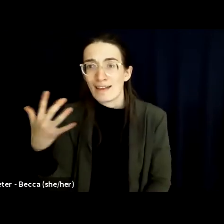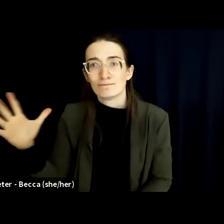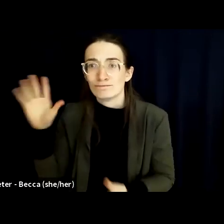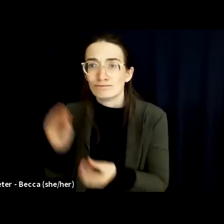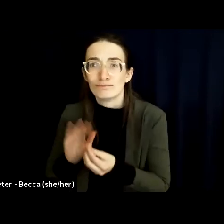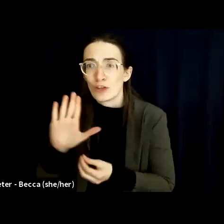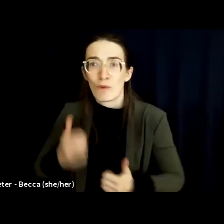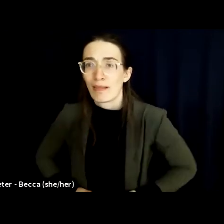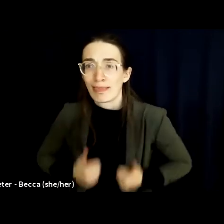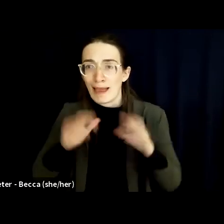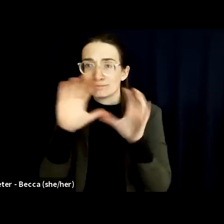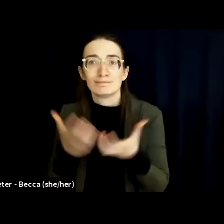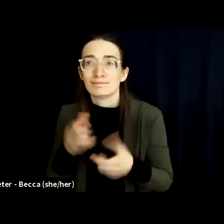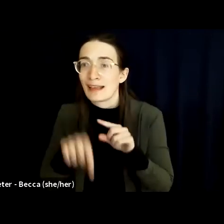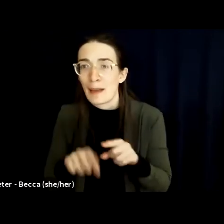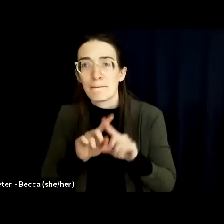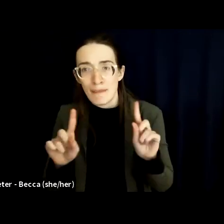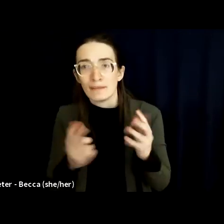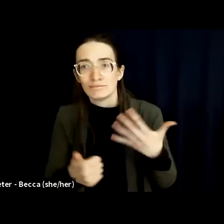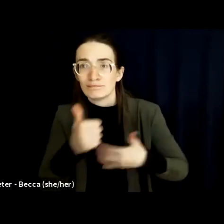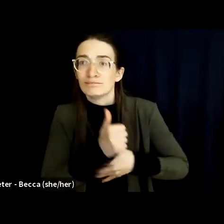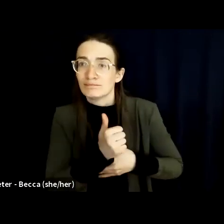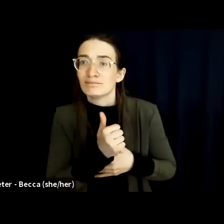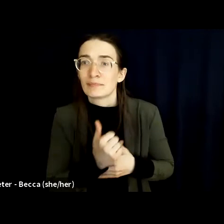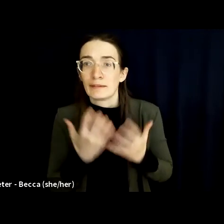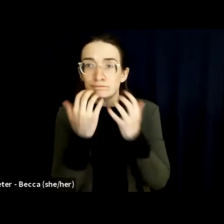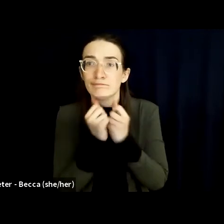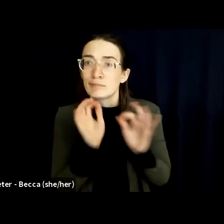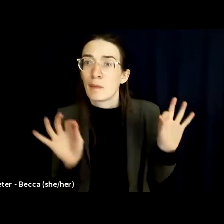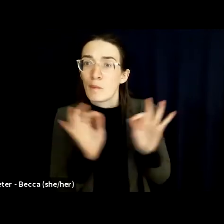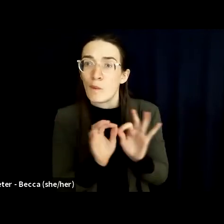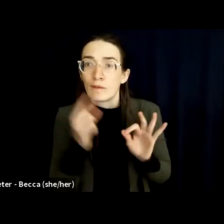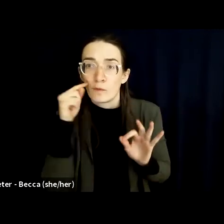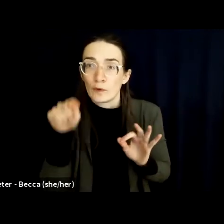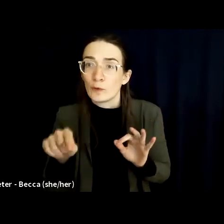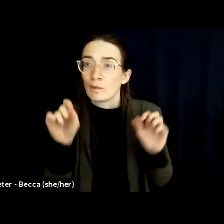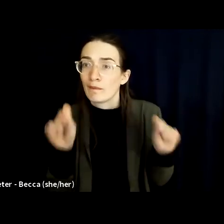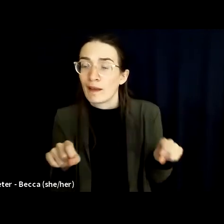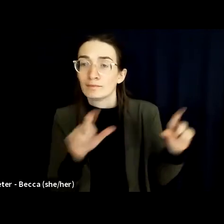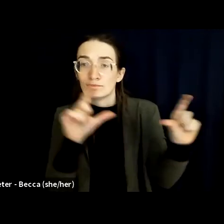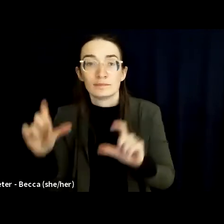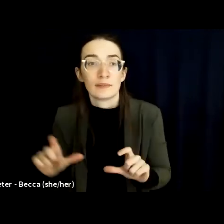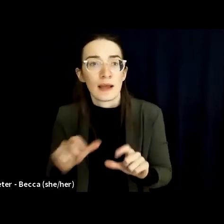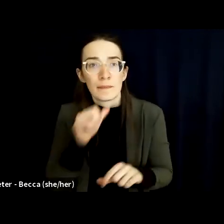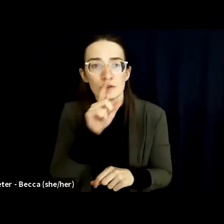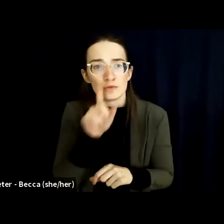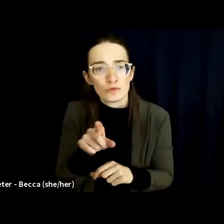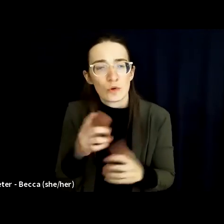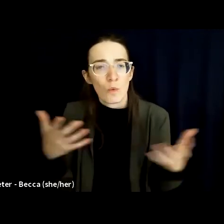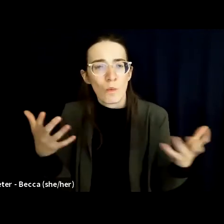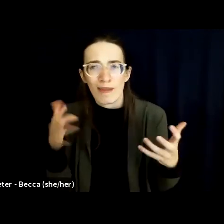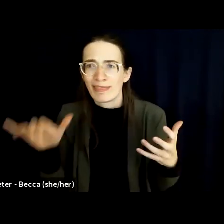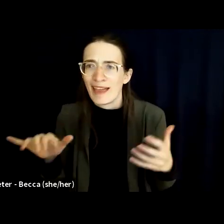focus on the ones that are most important to you. Then I also drew a big kind of I don't actually know what that symbol is called, but